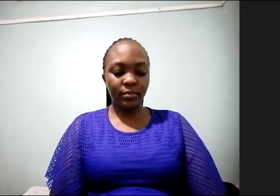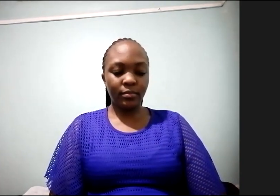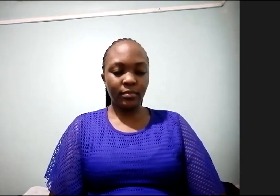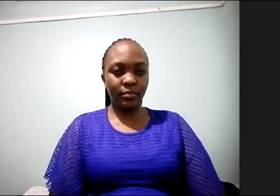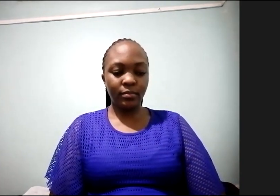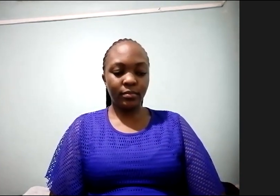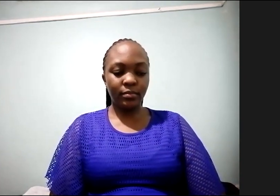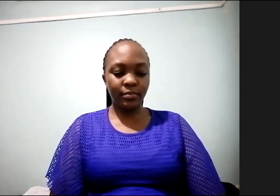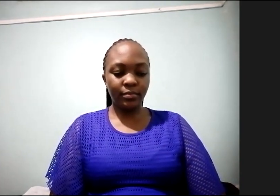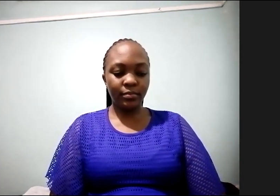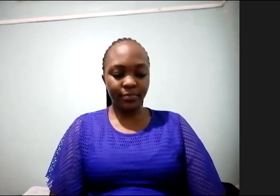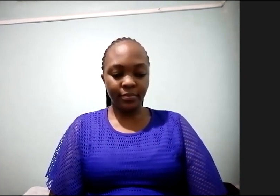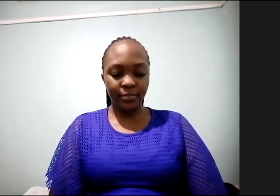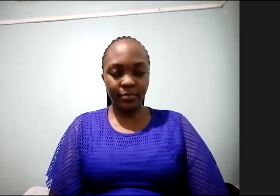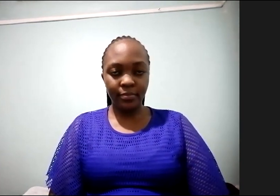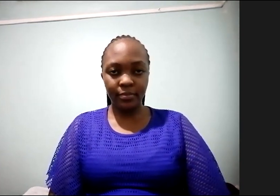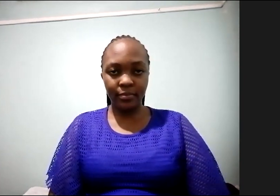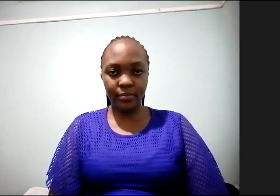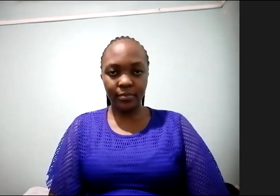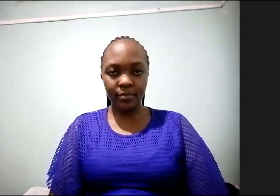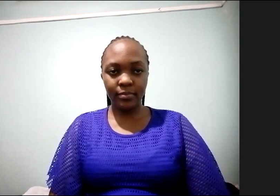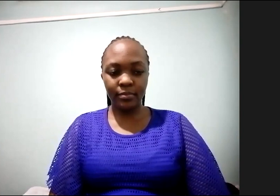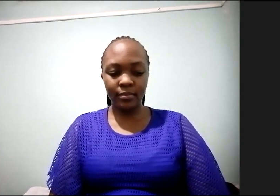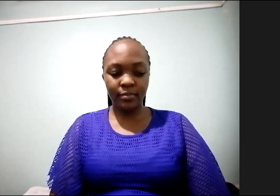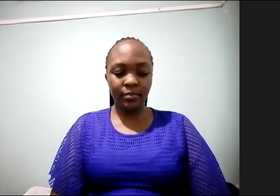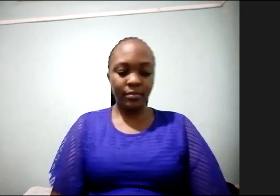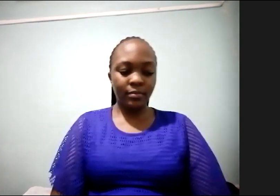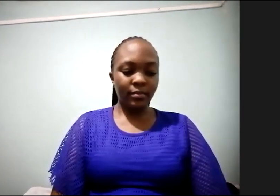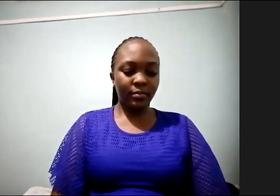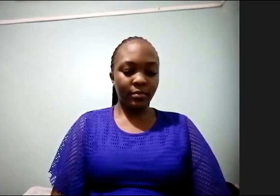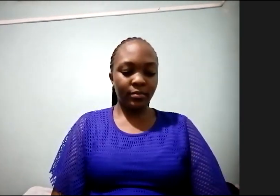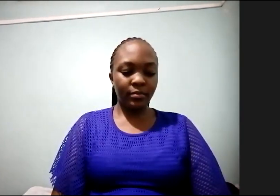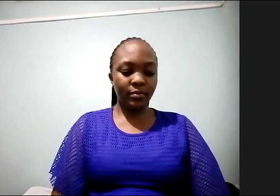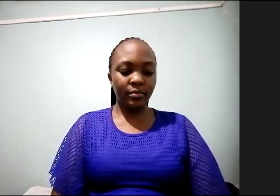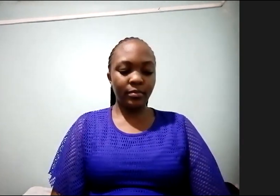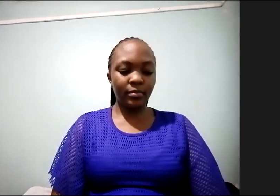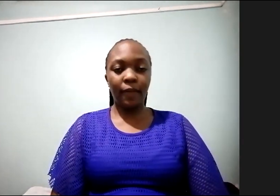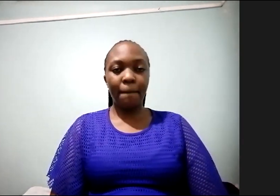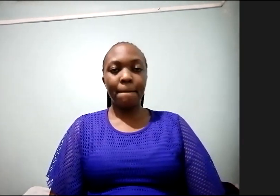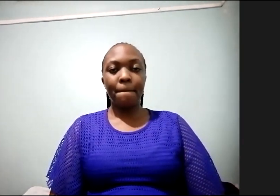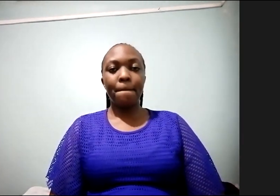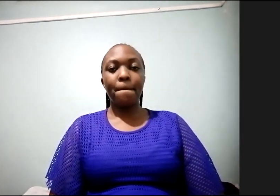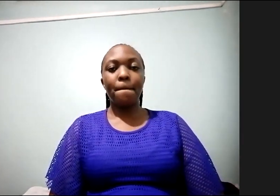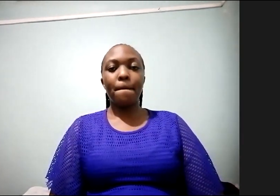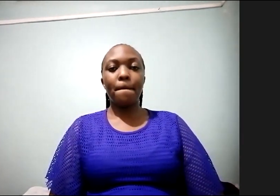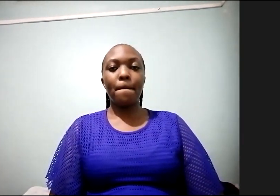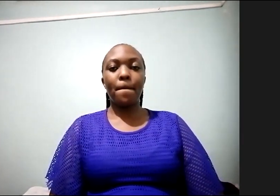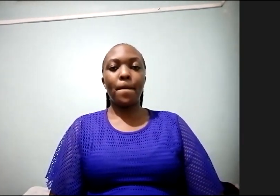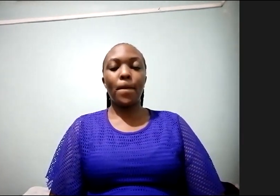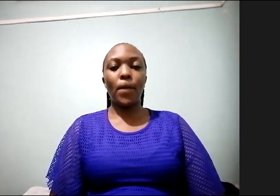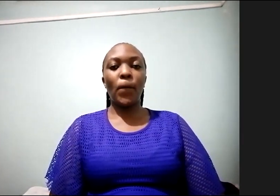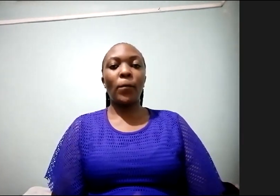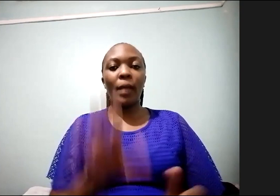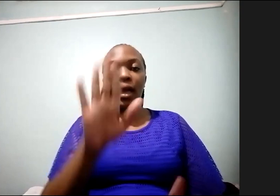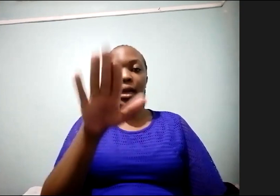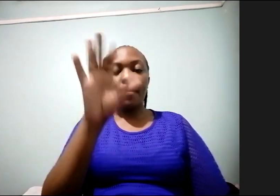Franklin Moro, I can see your hand is up. Yeah, I can say there's a point George was saying that